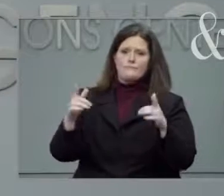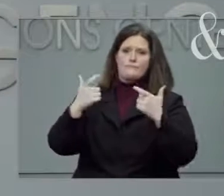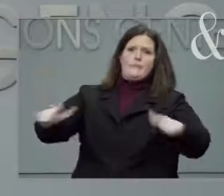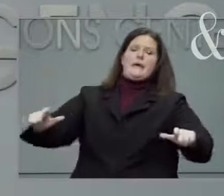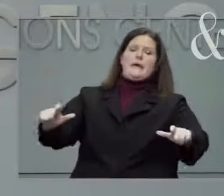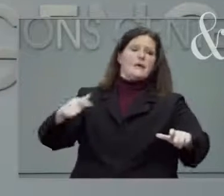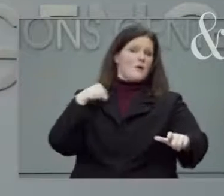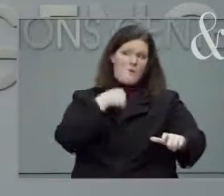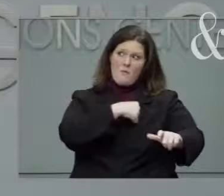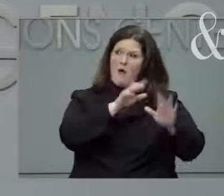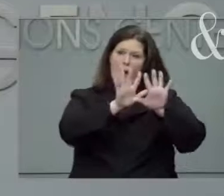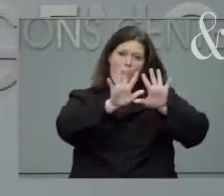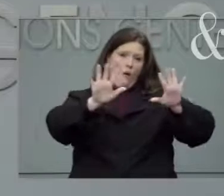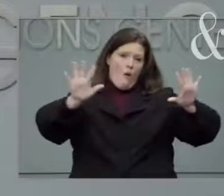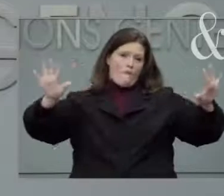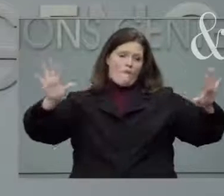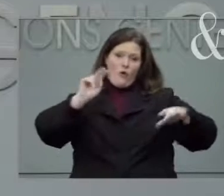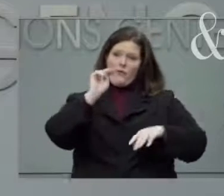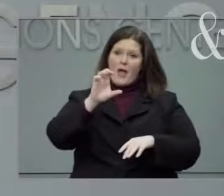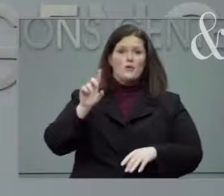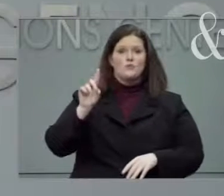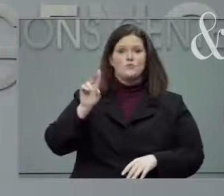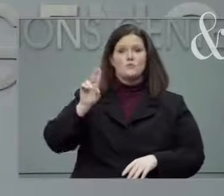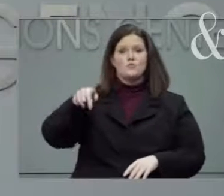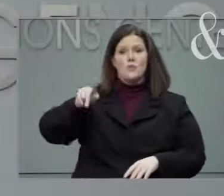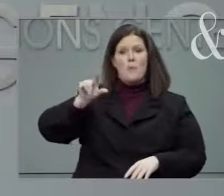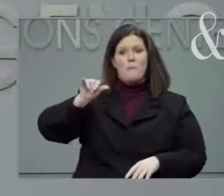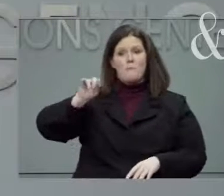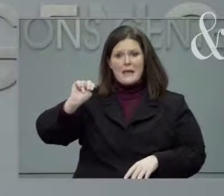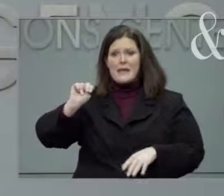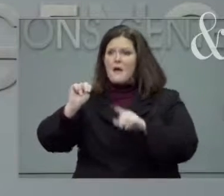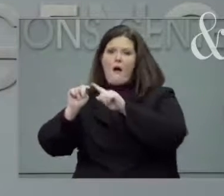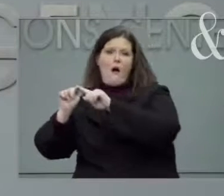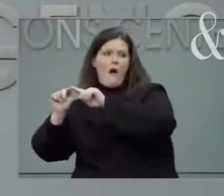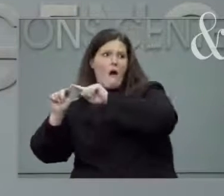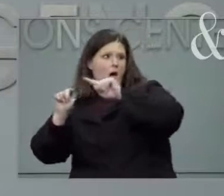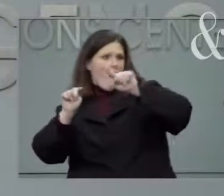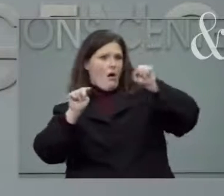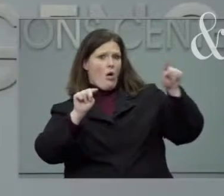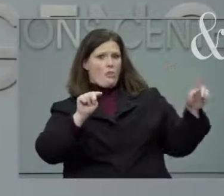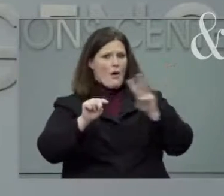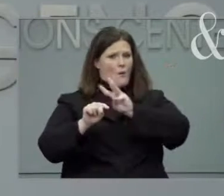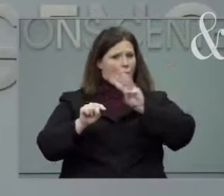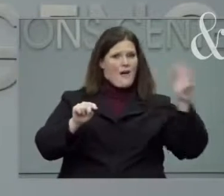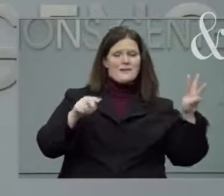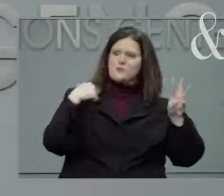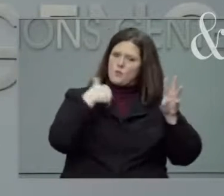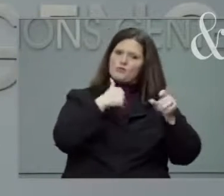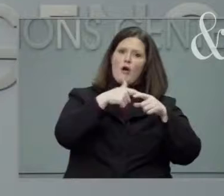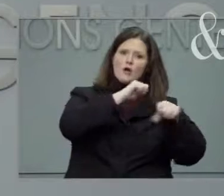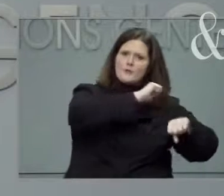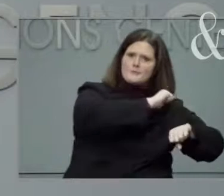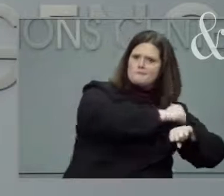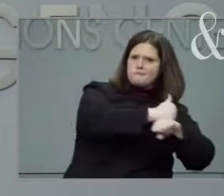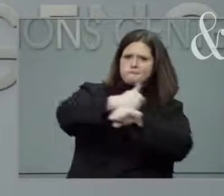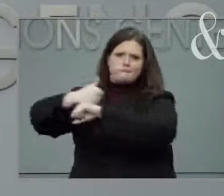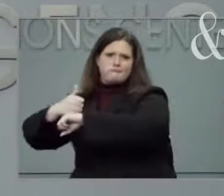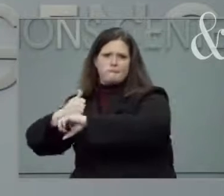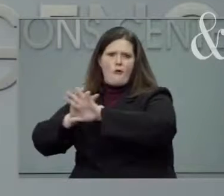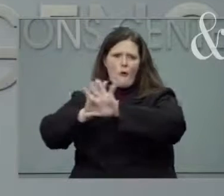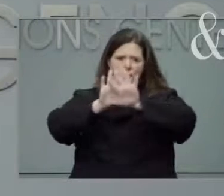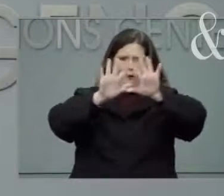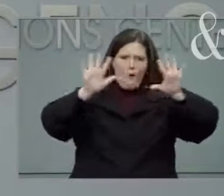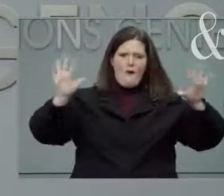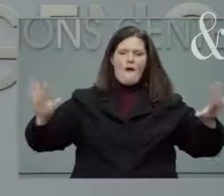County to something in Charlotte. So we are trying to really get that geographic distribution in how we